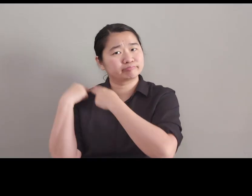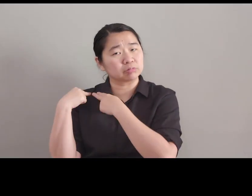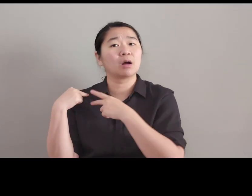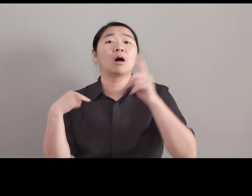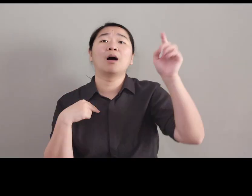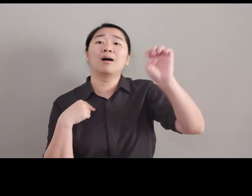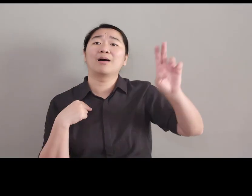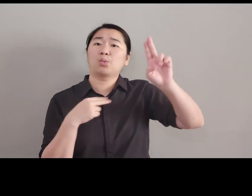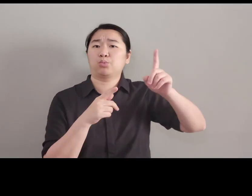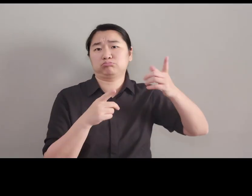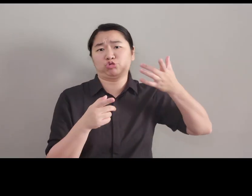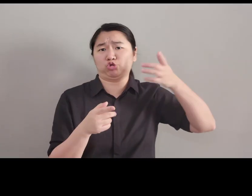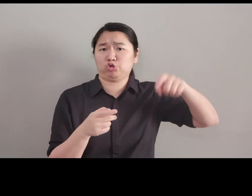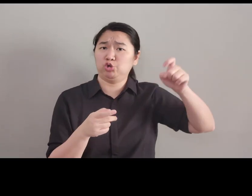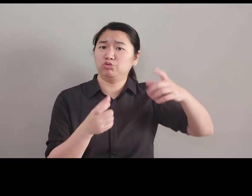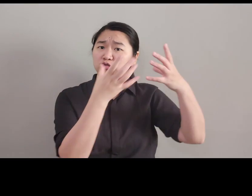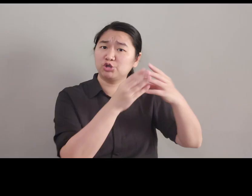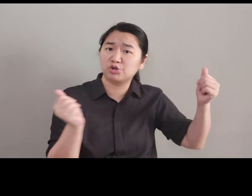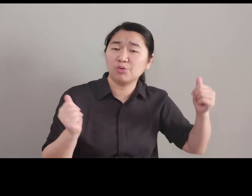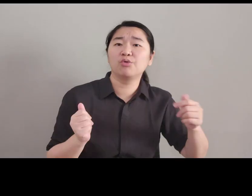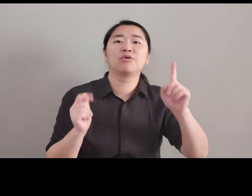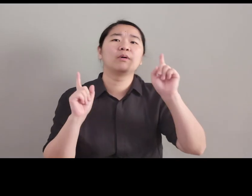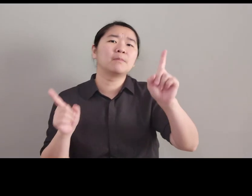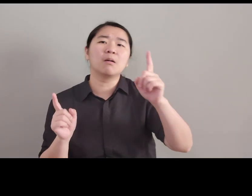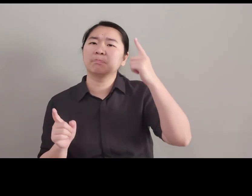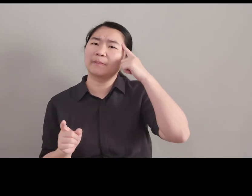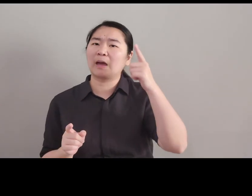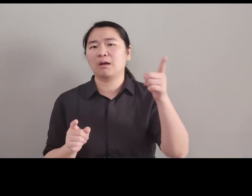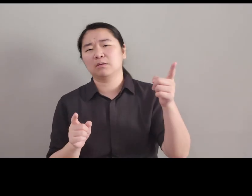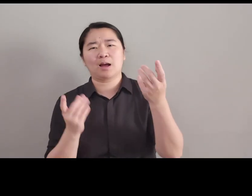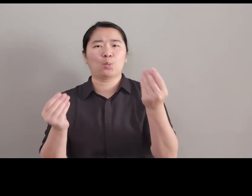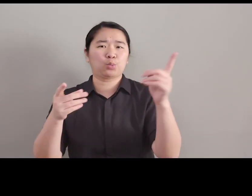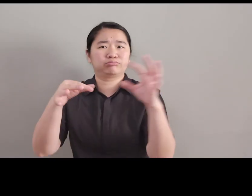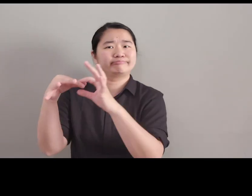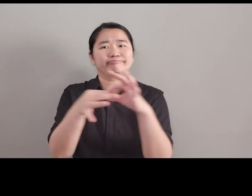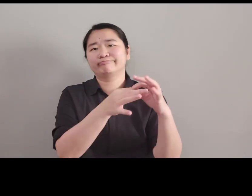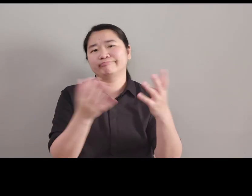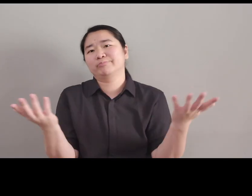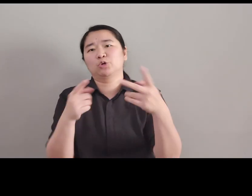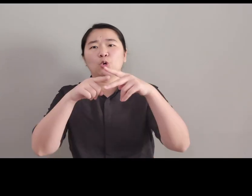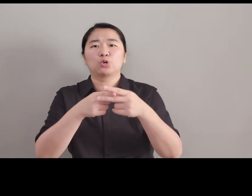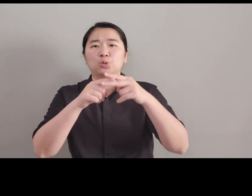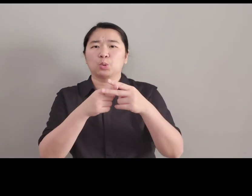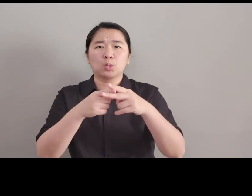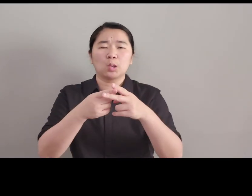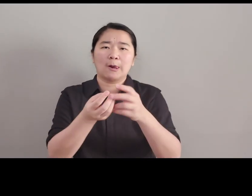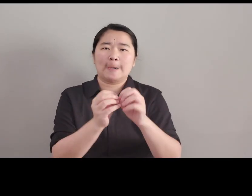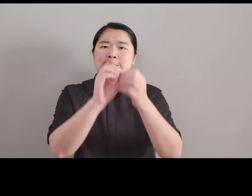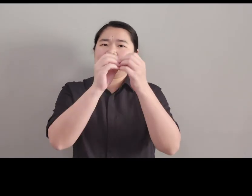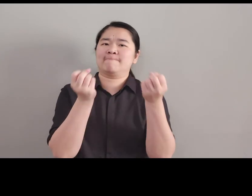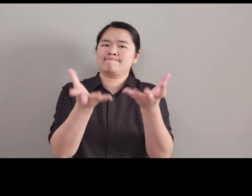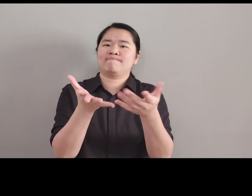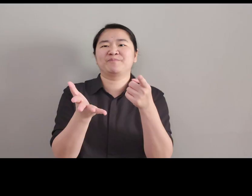are all, or at least Wilco and Shilpi, kind of tool makers. Is there room for something more official, a formal thing, or would